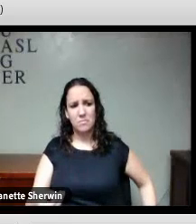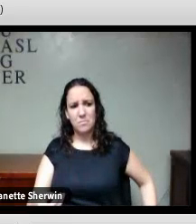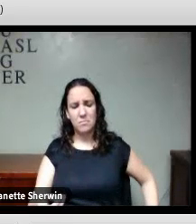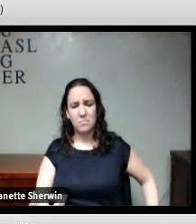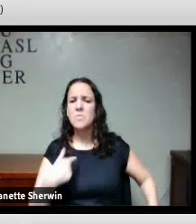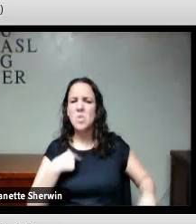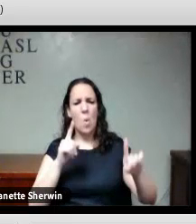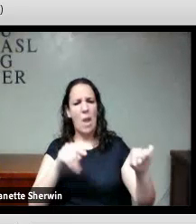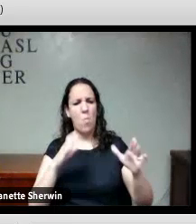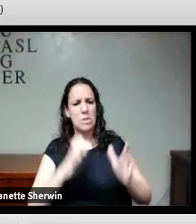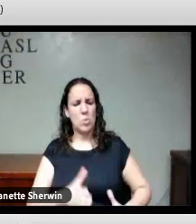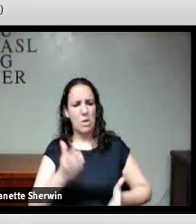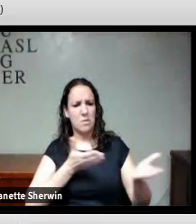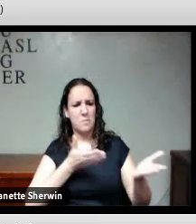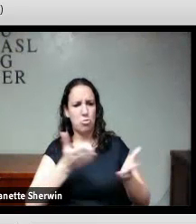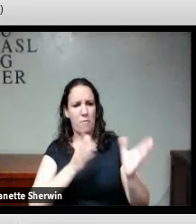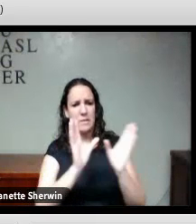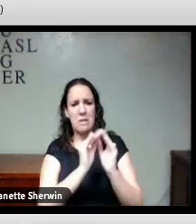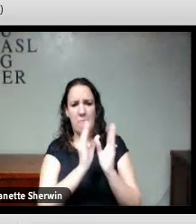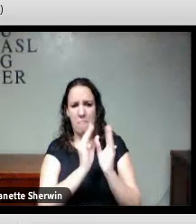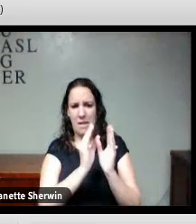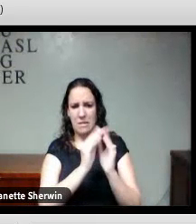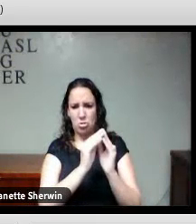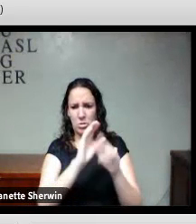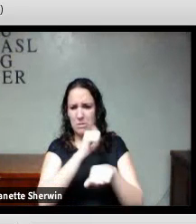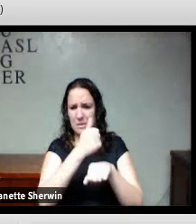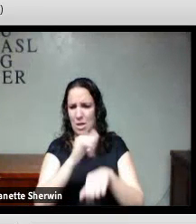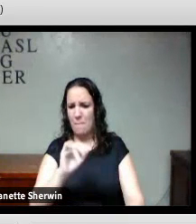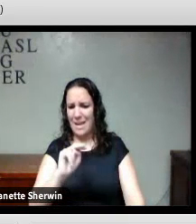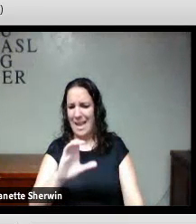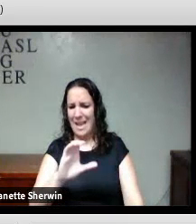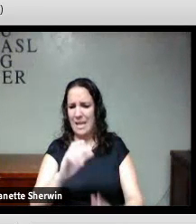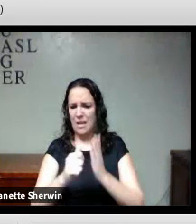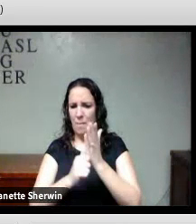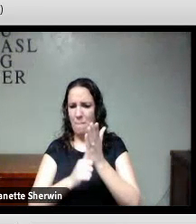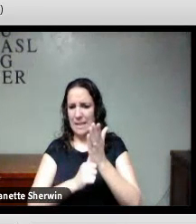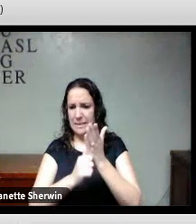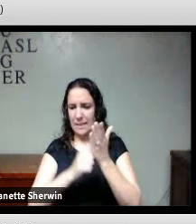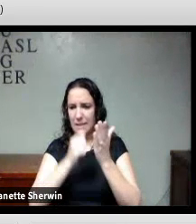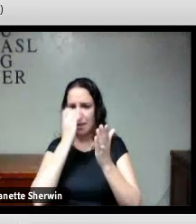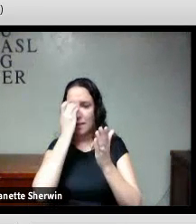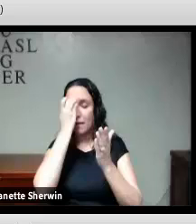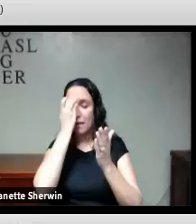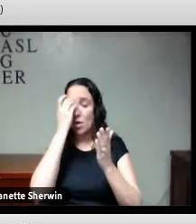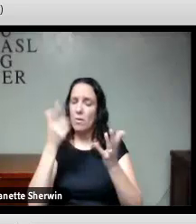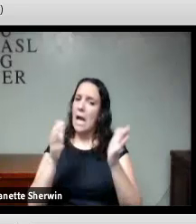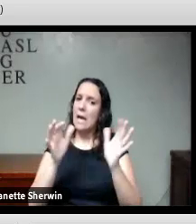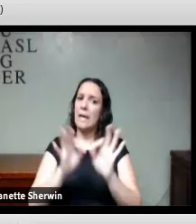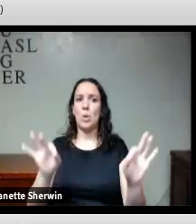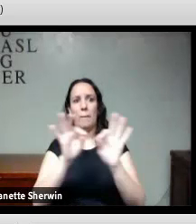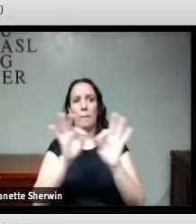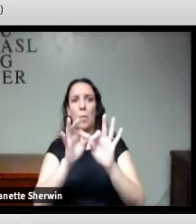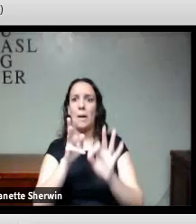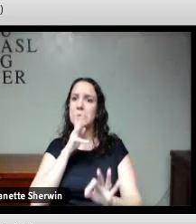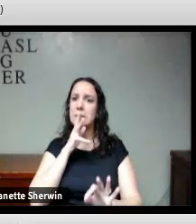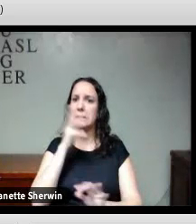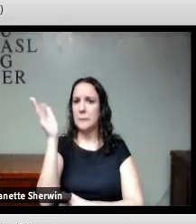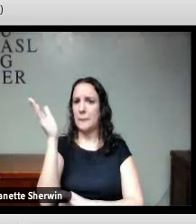ago when I was in my corporate job. It was put on by Inc. magazine. It was a big deal. They had big name speakers. My company flew me from Ohio